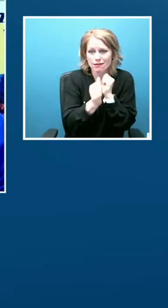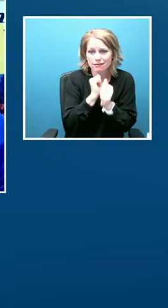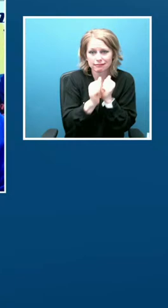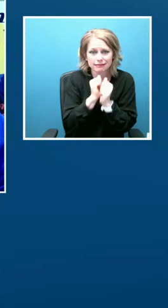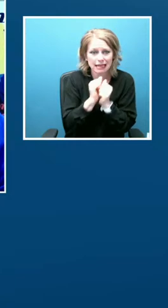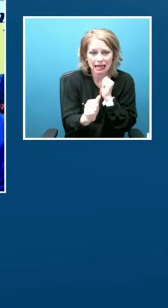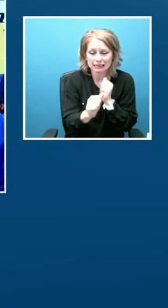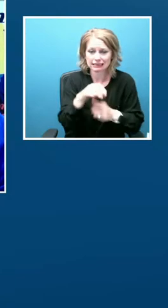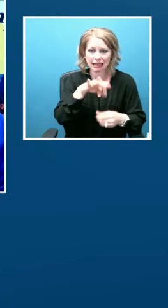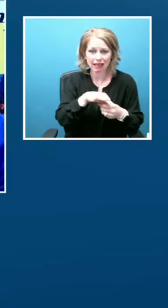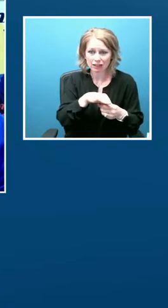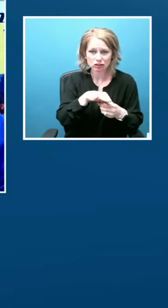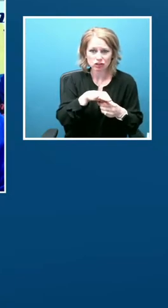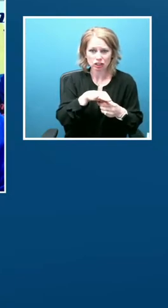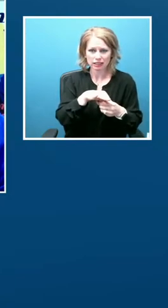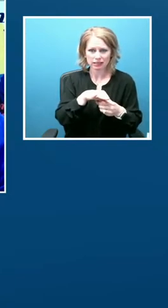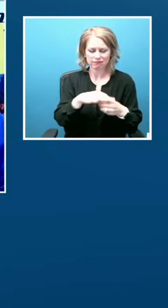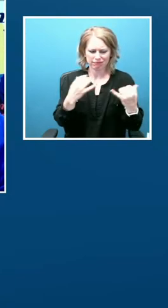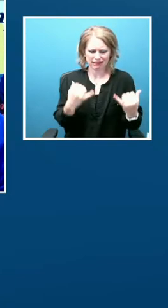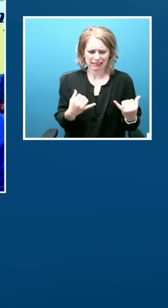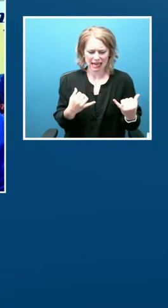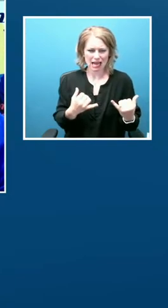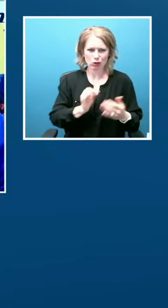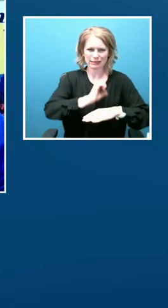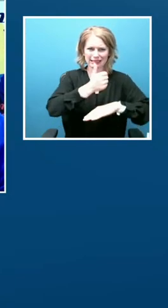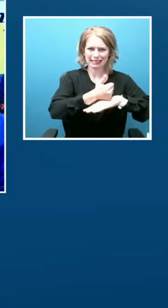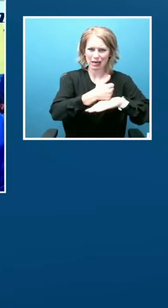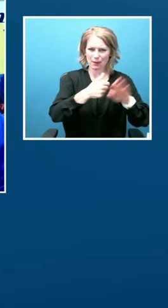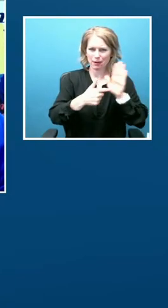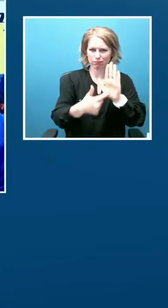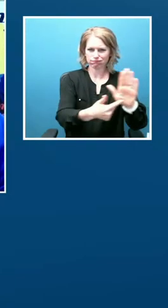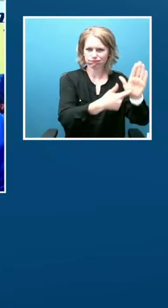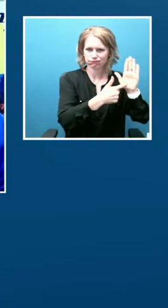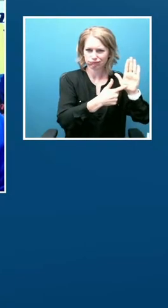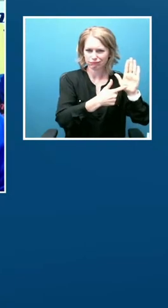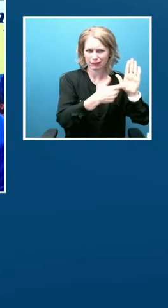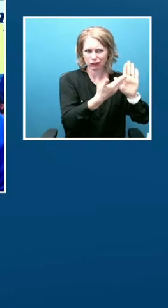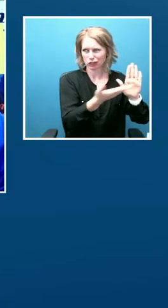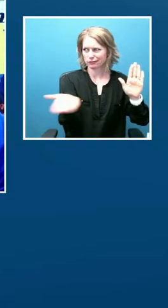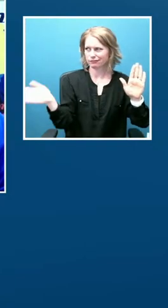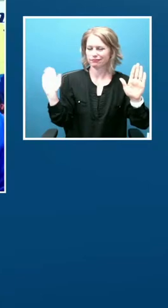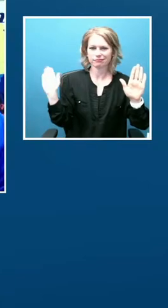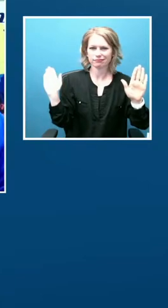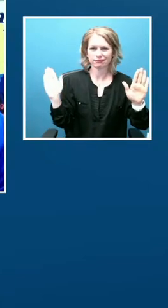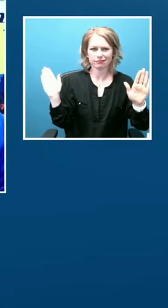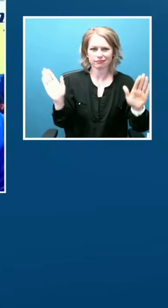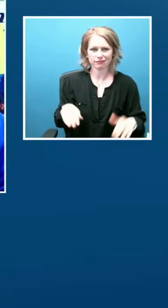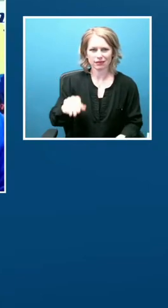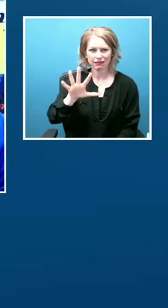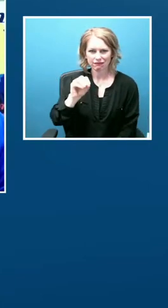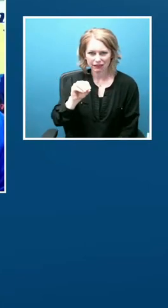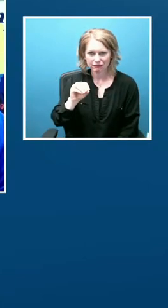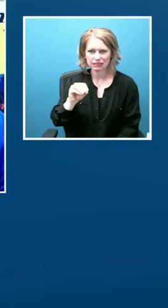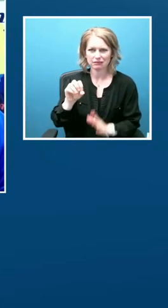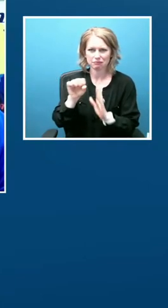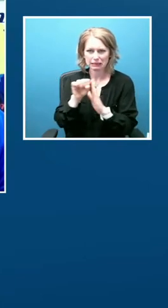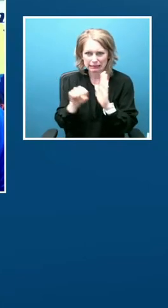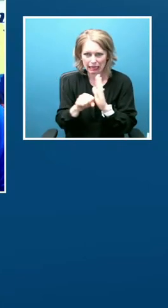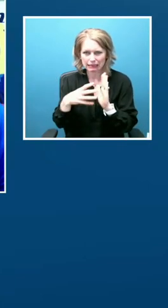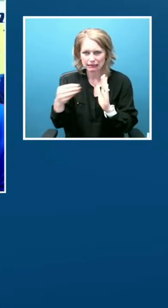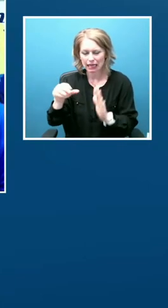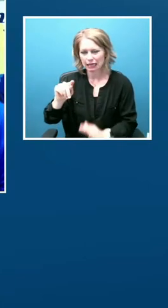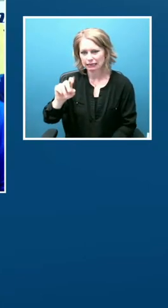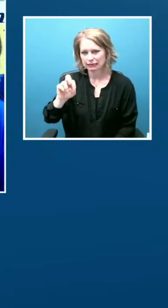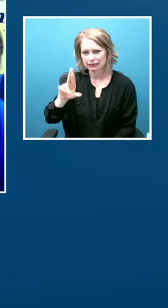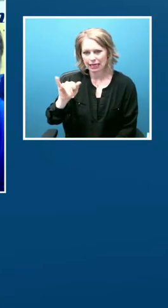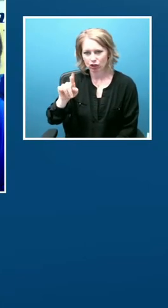unanimous election, and it would set a precedent for the rest of the 57 states and territories. Thank you, Mr. Chairman.